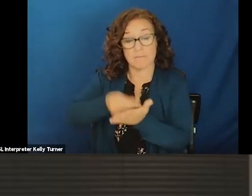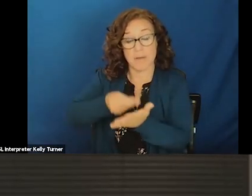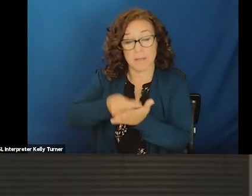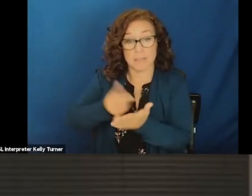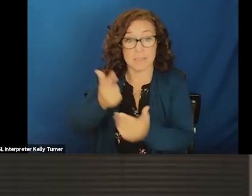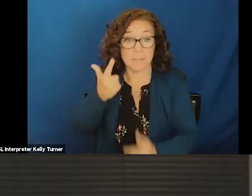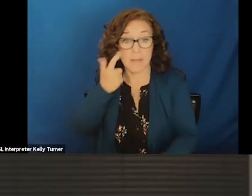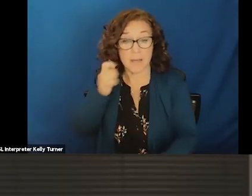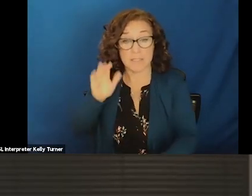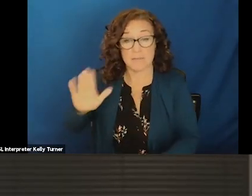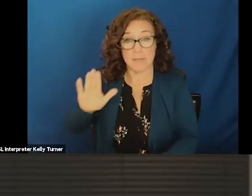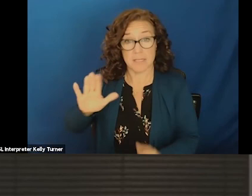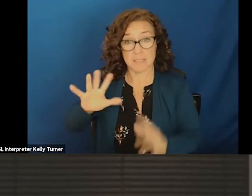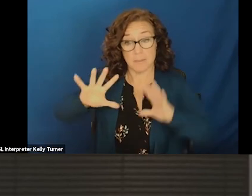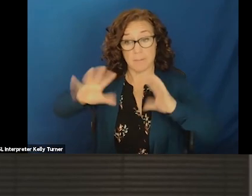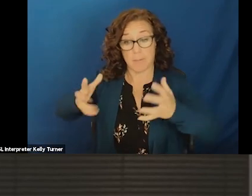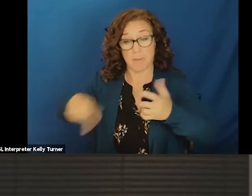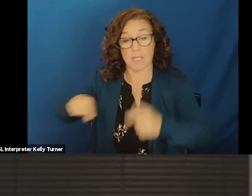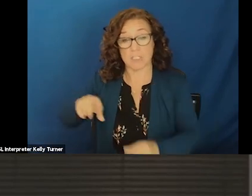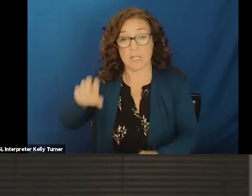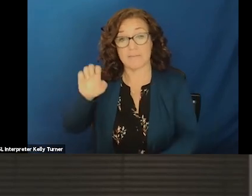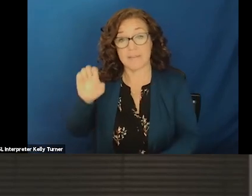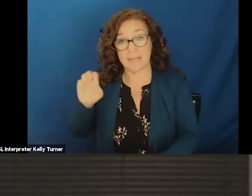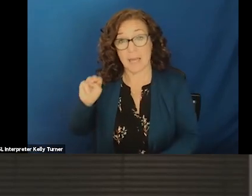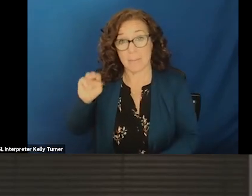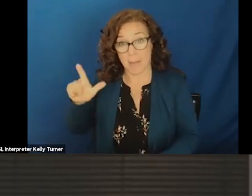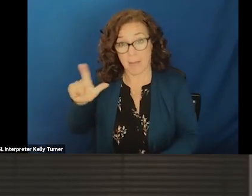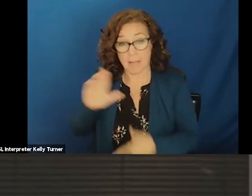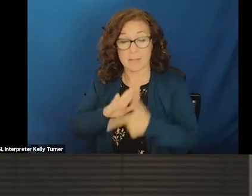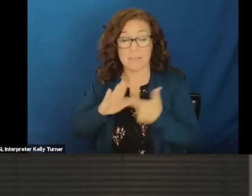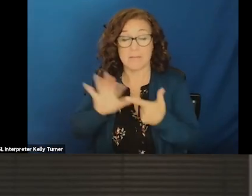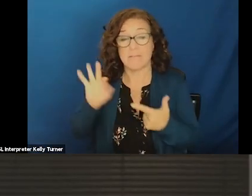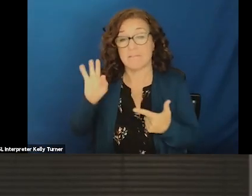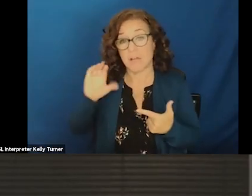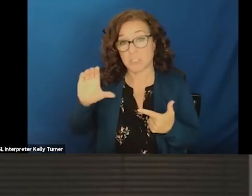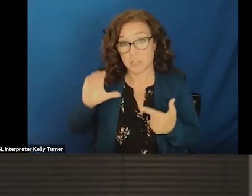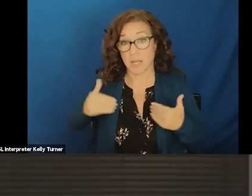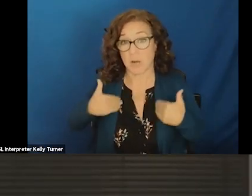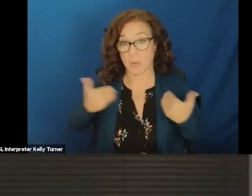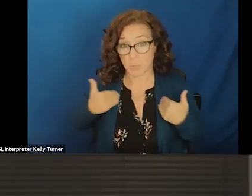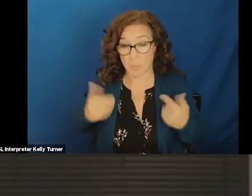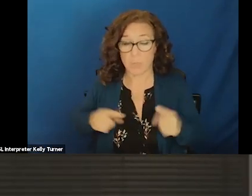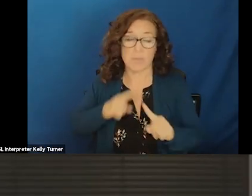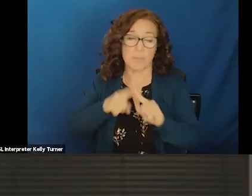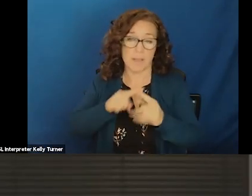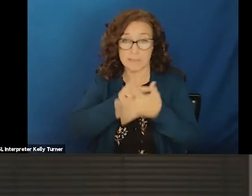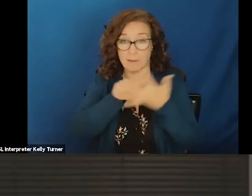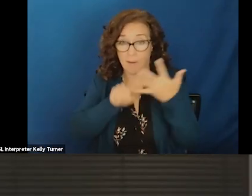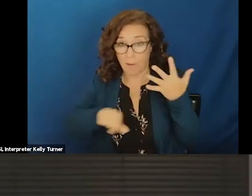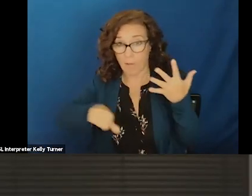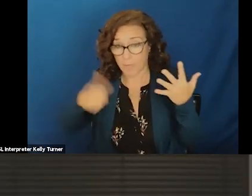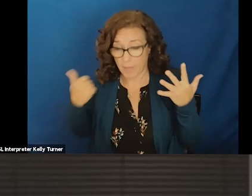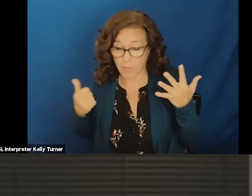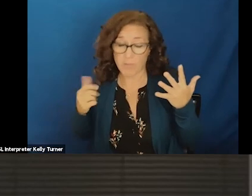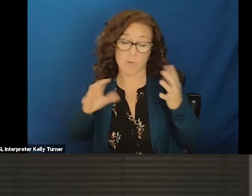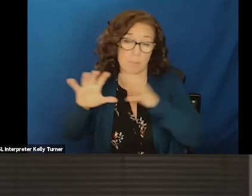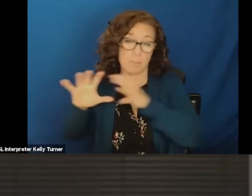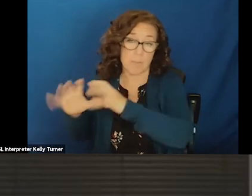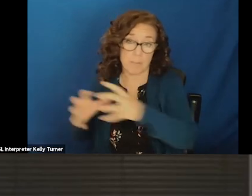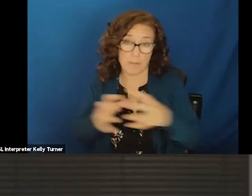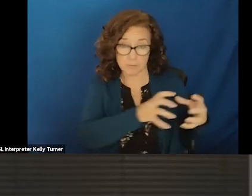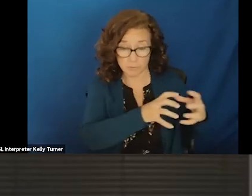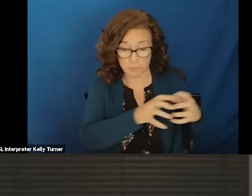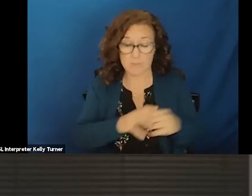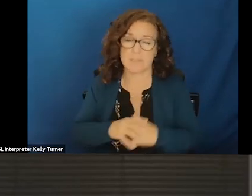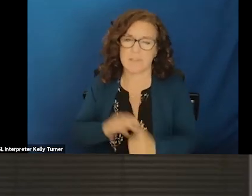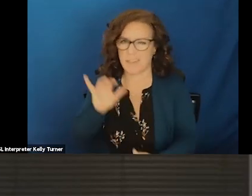of EMLs, foster youth, and all the other priority populations? That's one